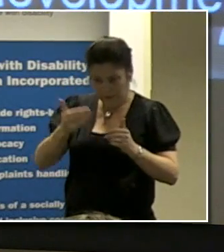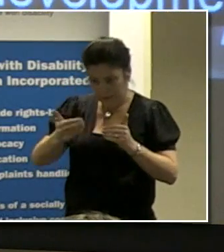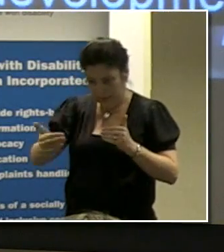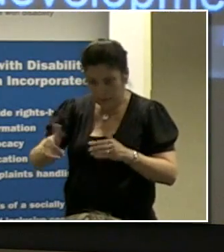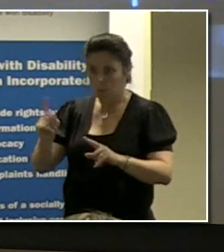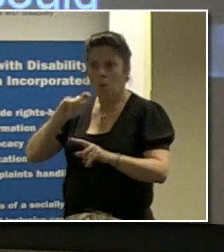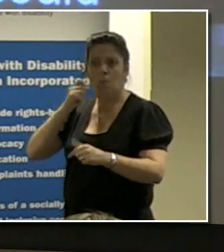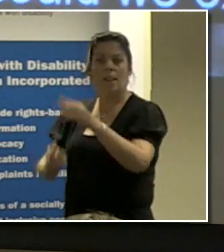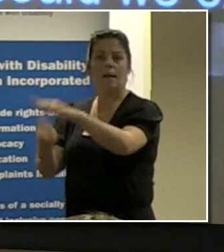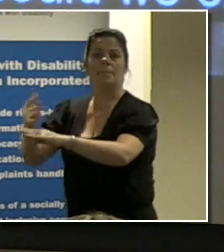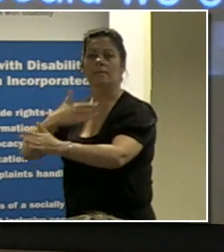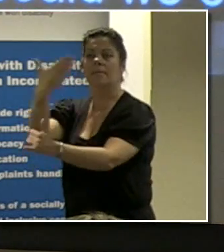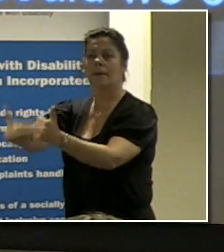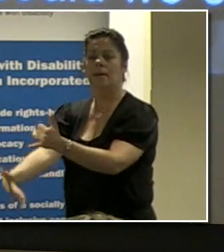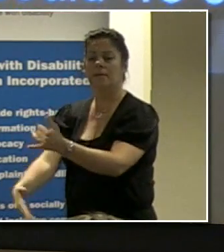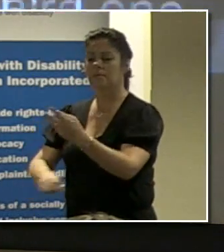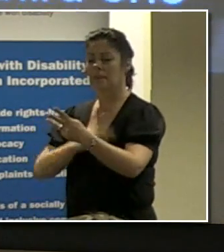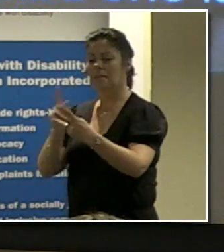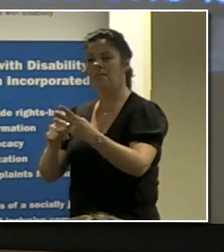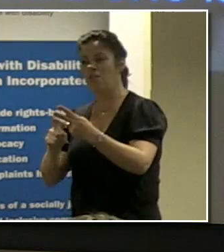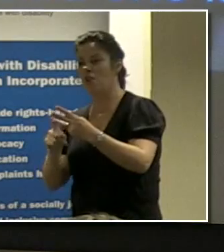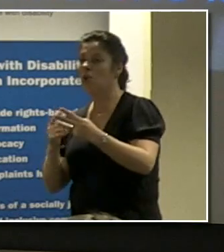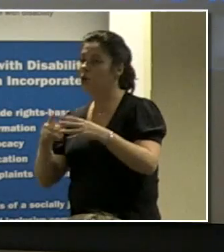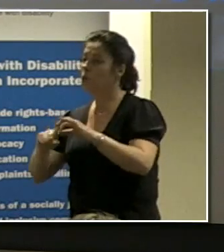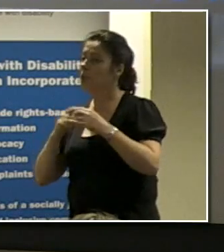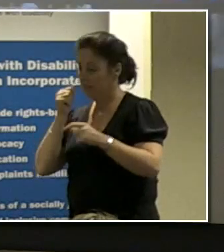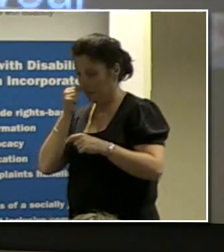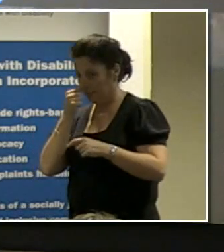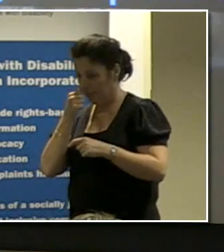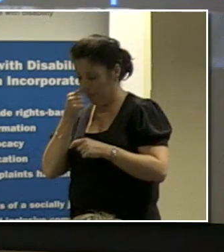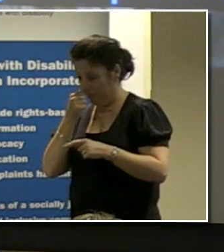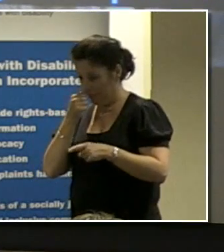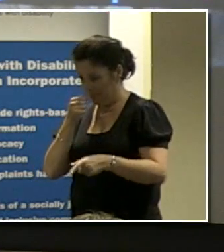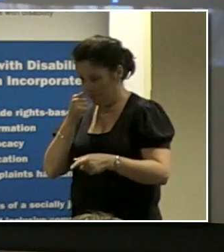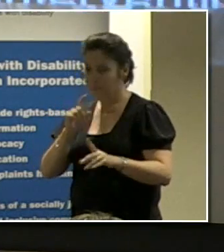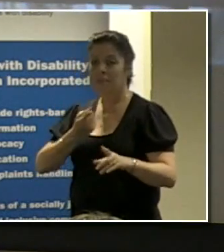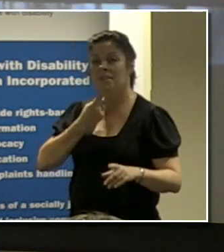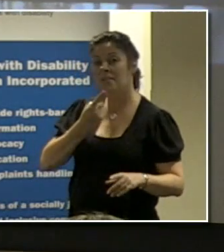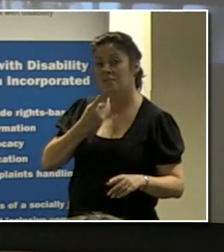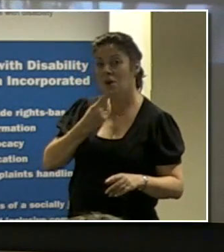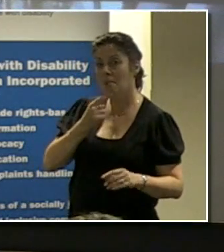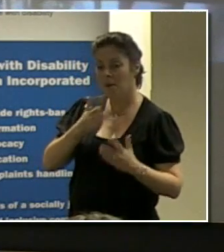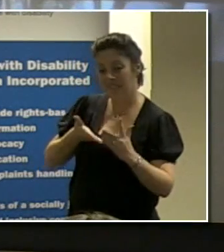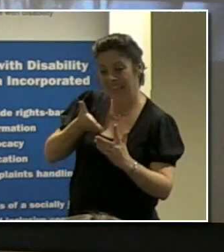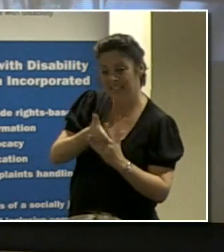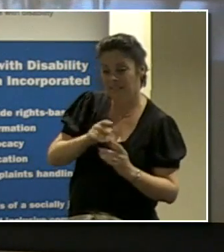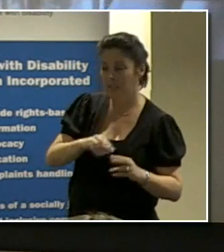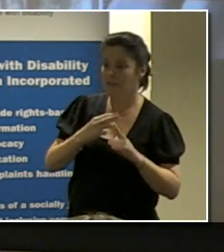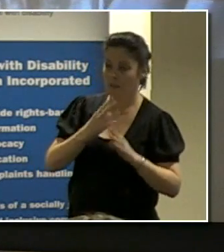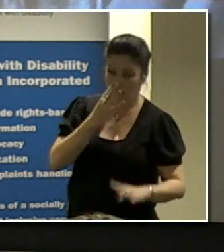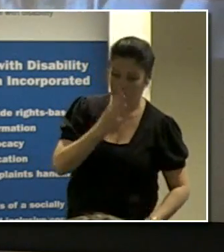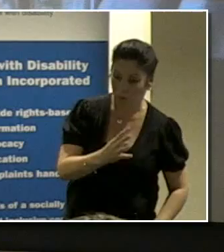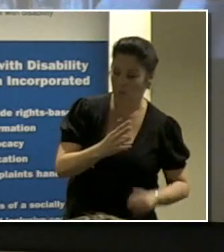one is, and it gets to your point, is the type of intervention for a 4-year-old compared to a 6-year-old, compared to an 8-year-old, compared